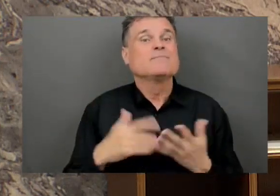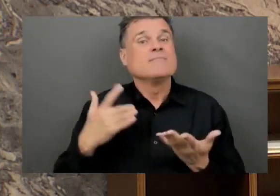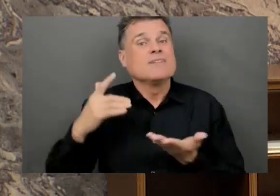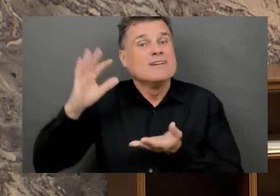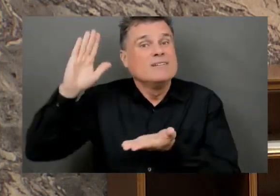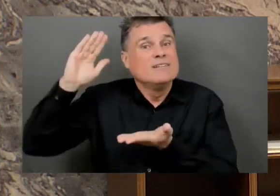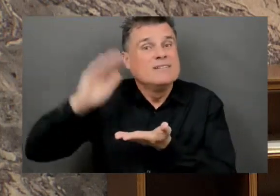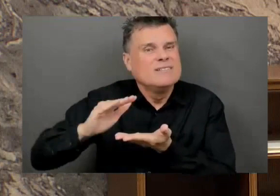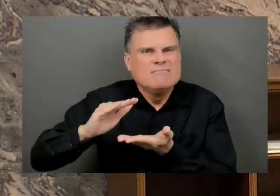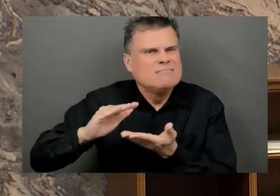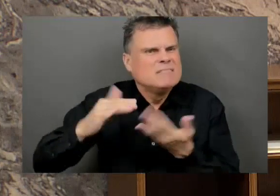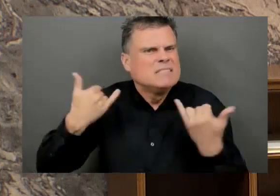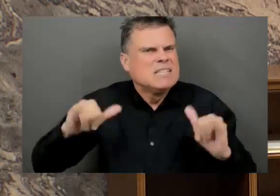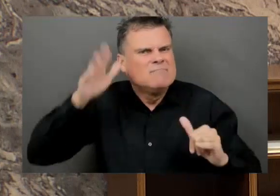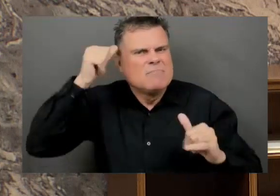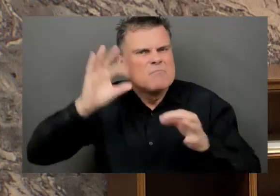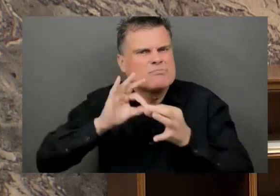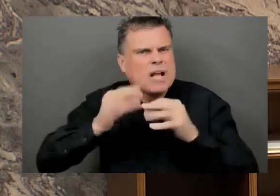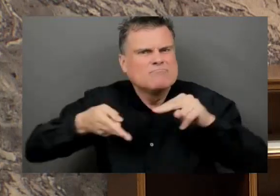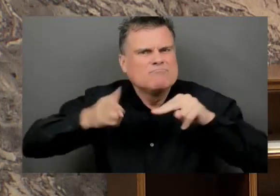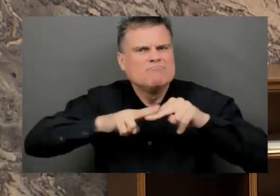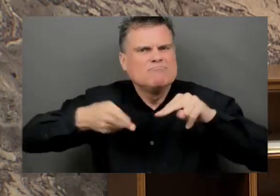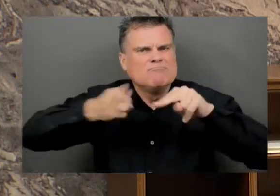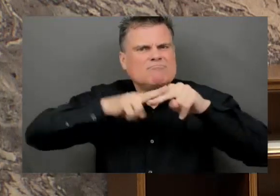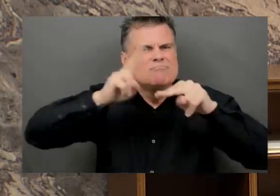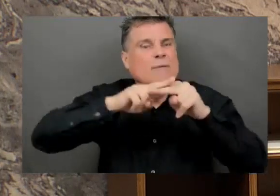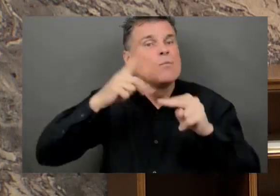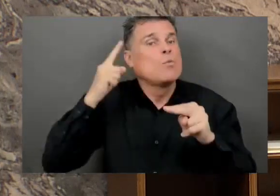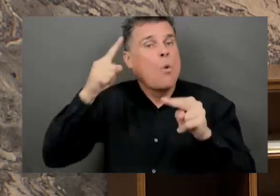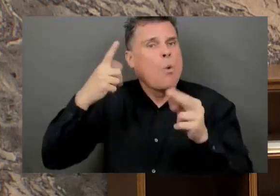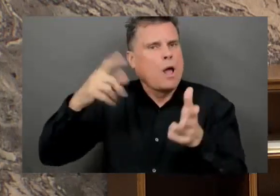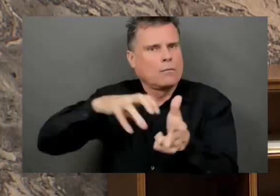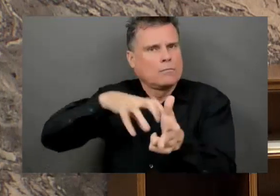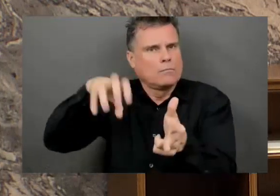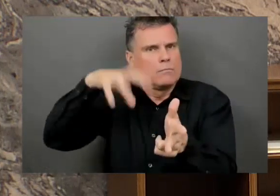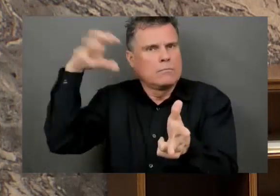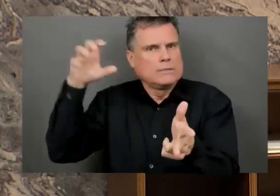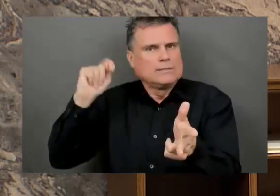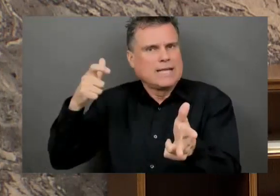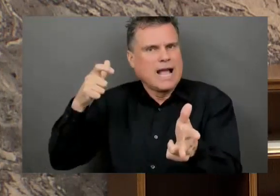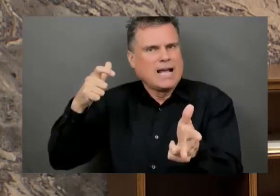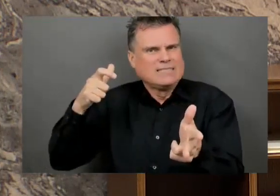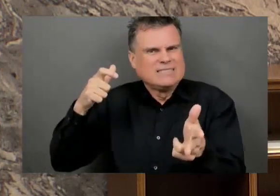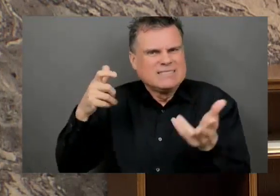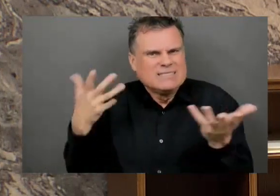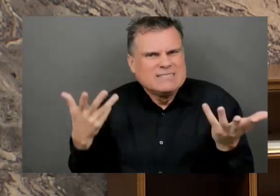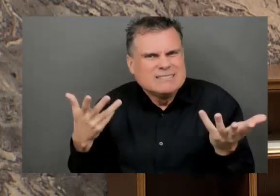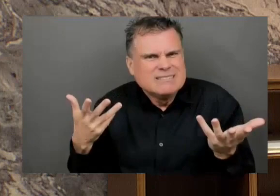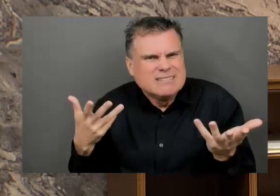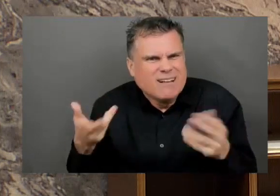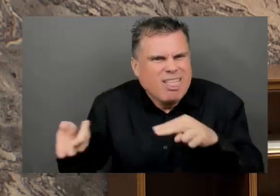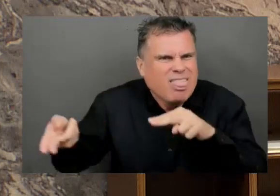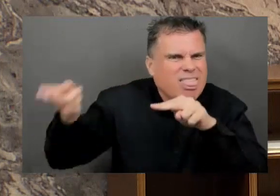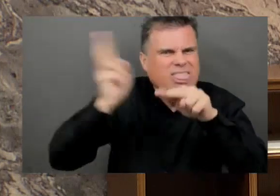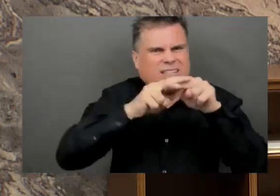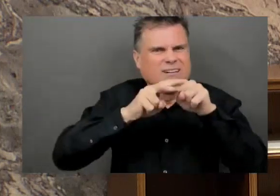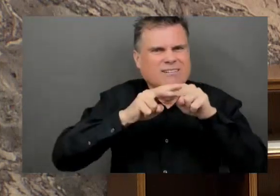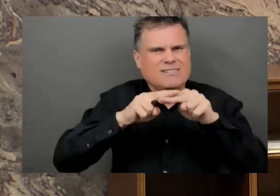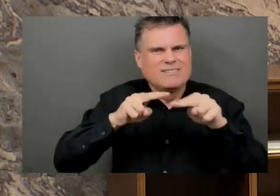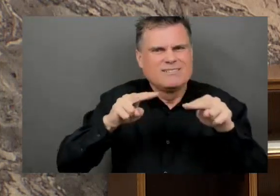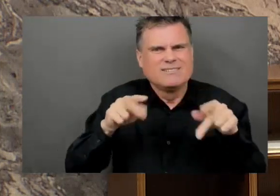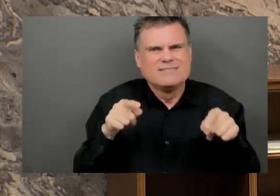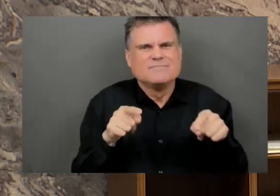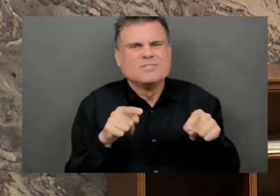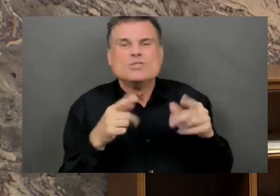38 cents per litre and handing out carbon tax kickbacks. Now, yesterday, the Energy Minister claimed,